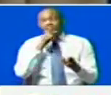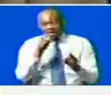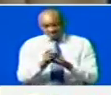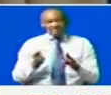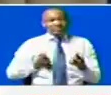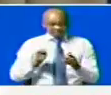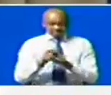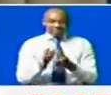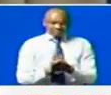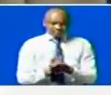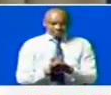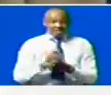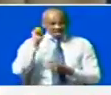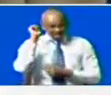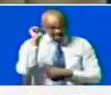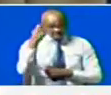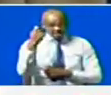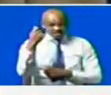dada, na Kenya